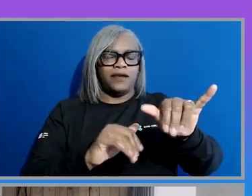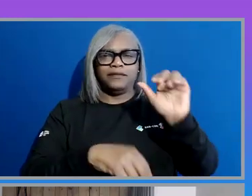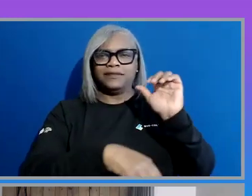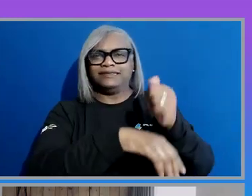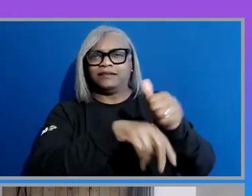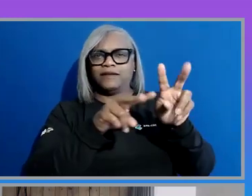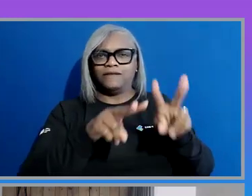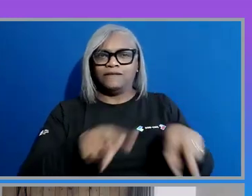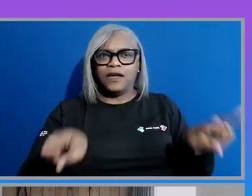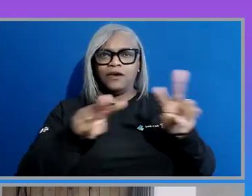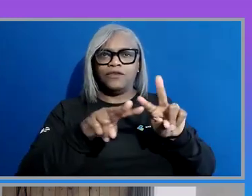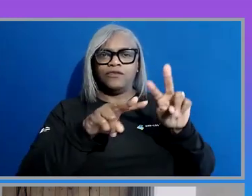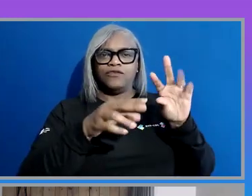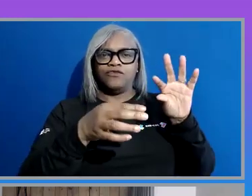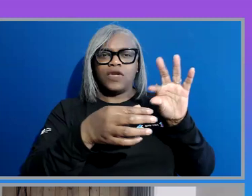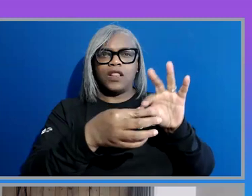two